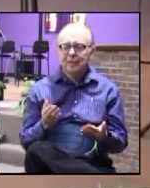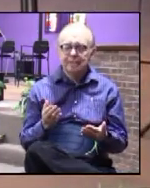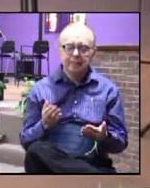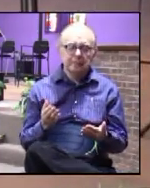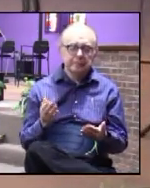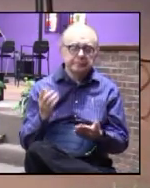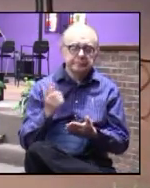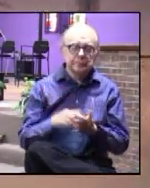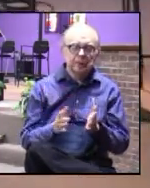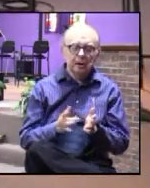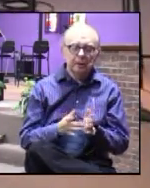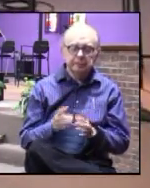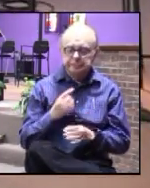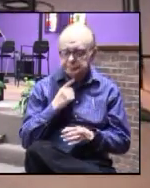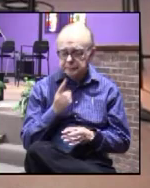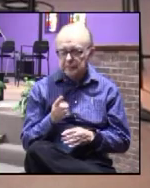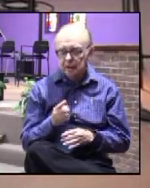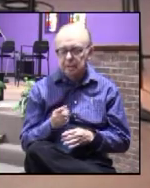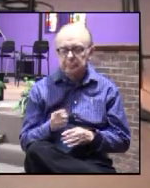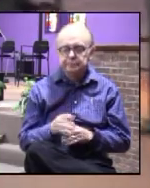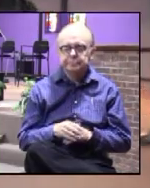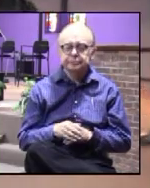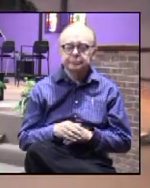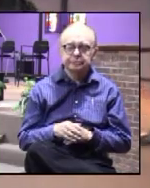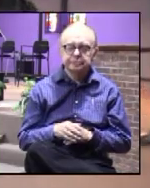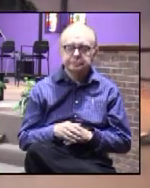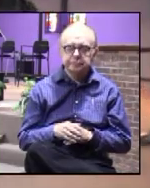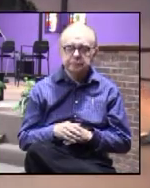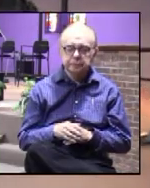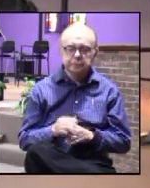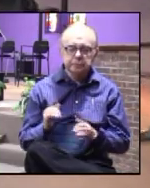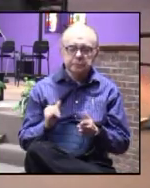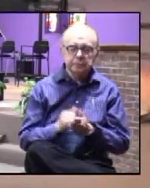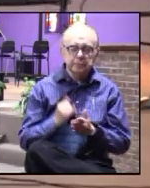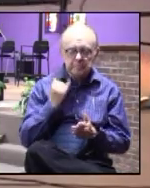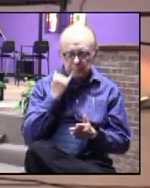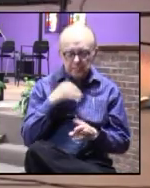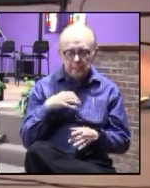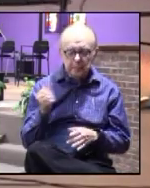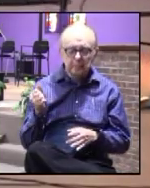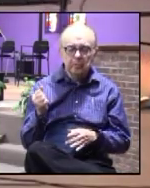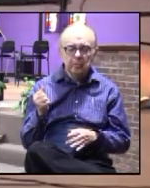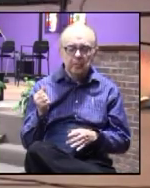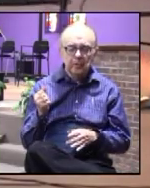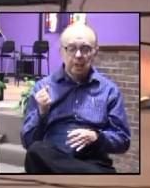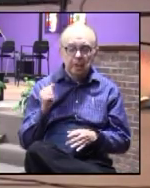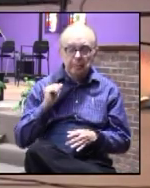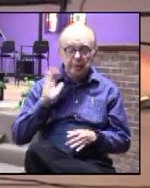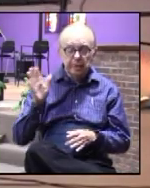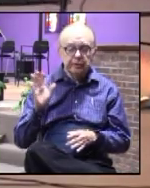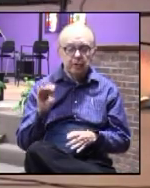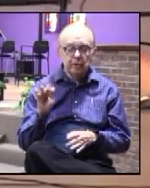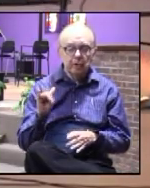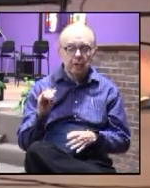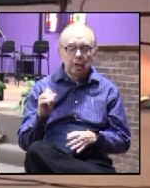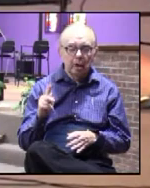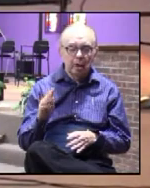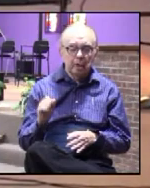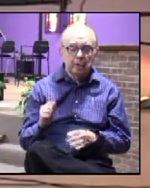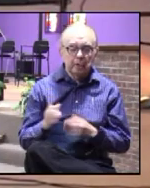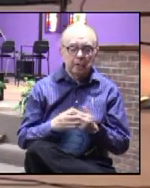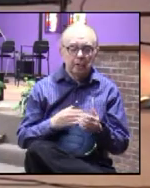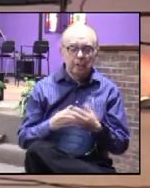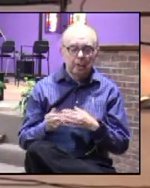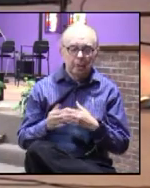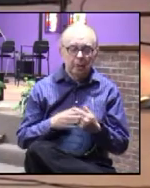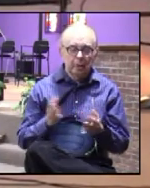What Jesus is saying, ladies and gentlemen, is this, that if you take upon his yoke, it doesn't matter whether